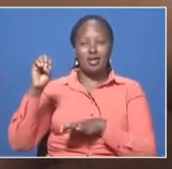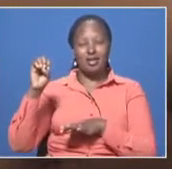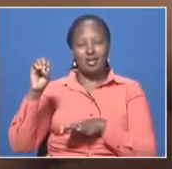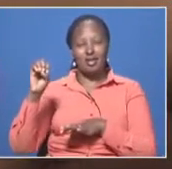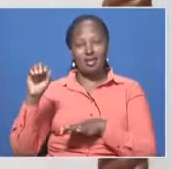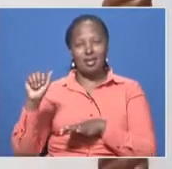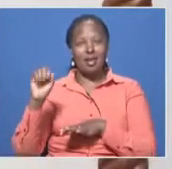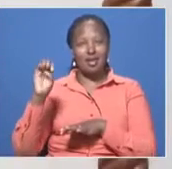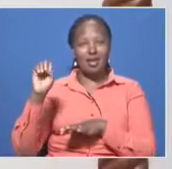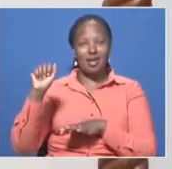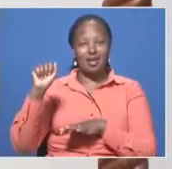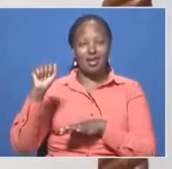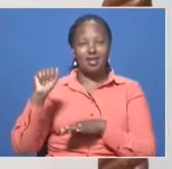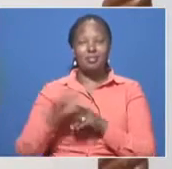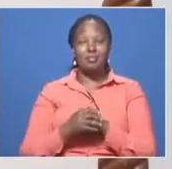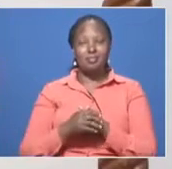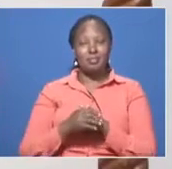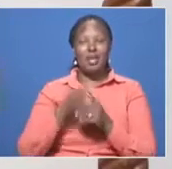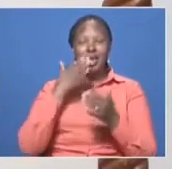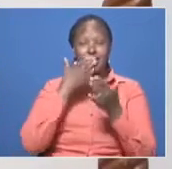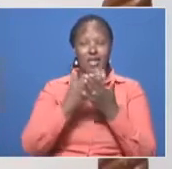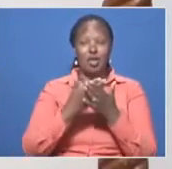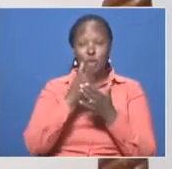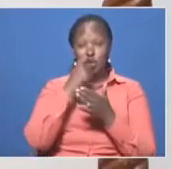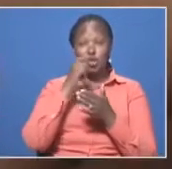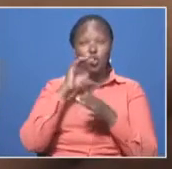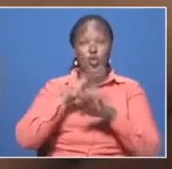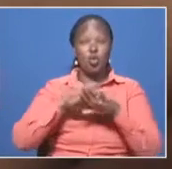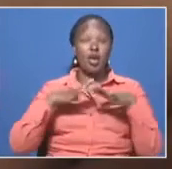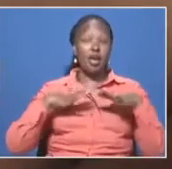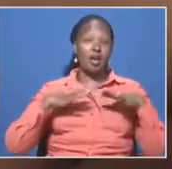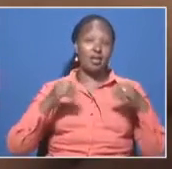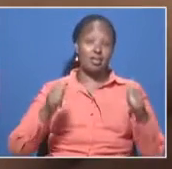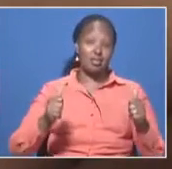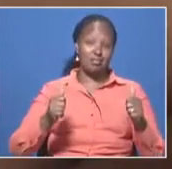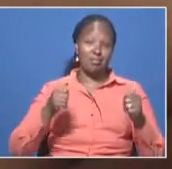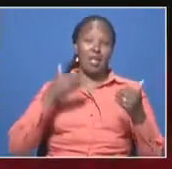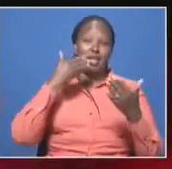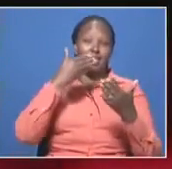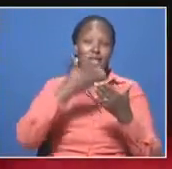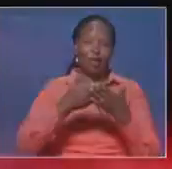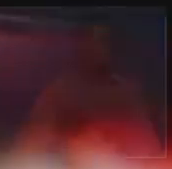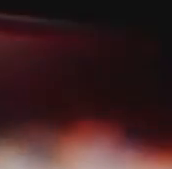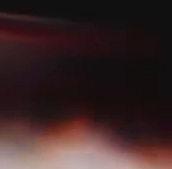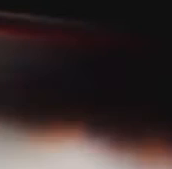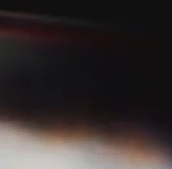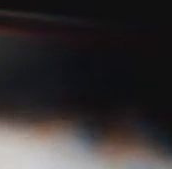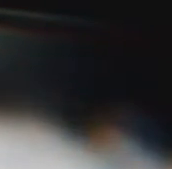Thank you, Rosemary. We wish you well and good health. Asante.